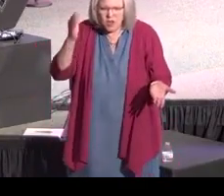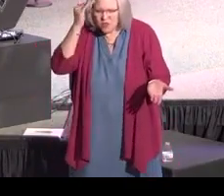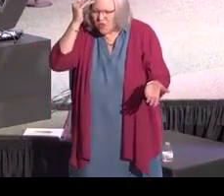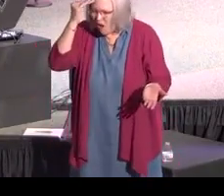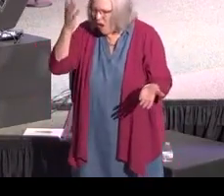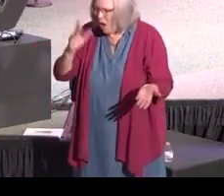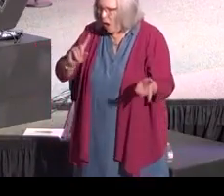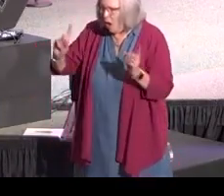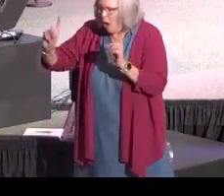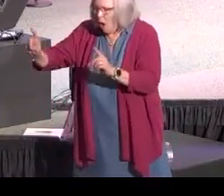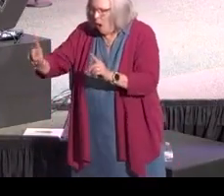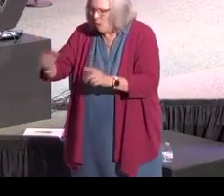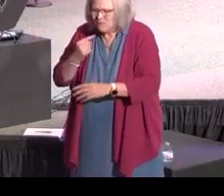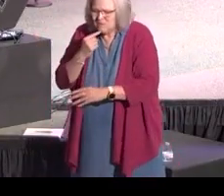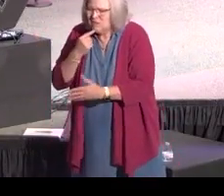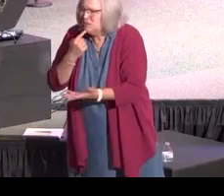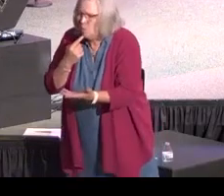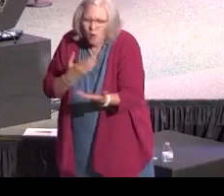Disappointments,